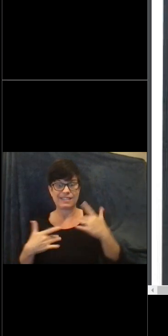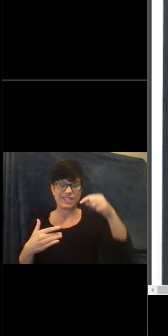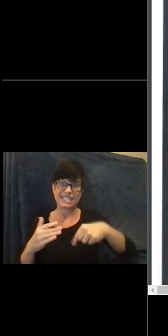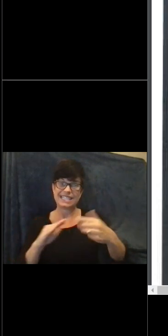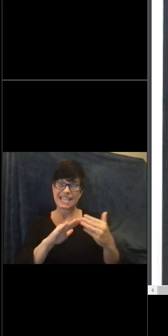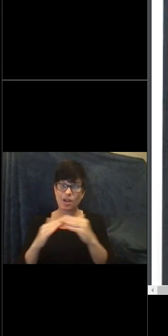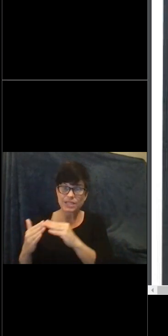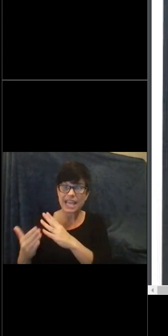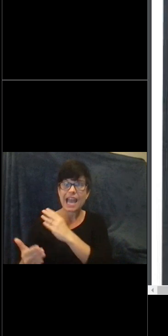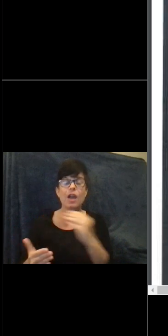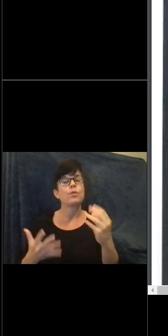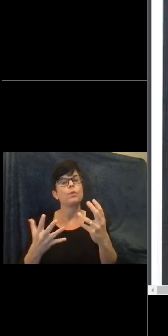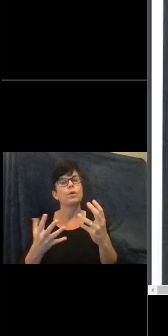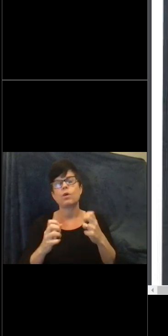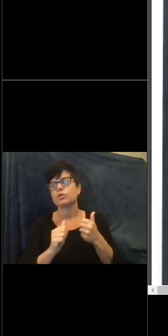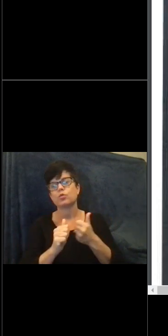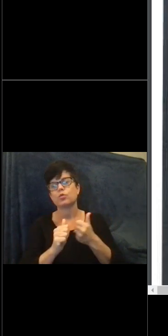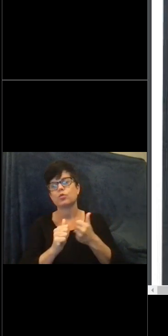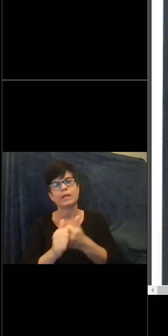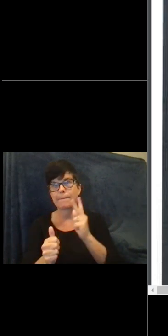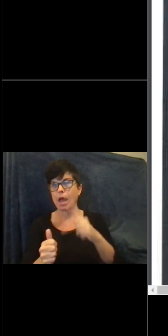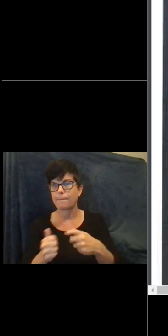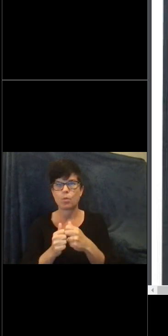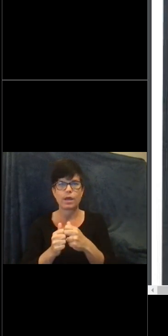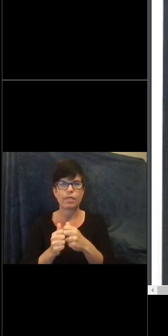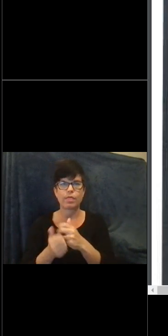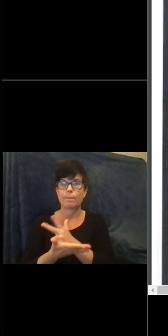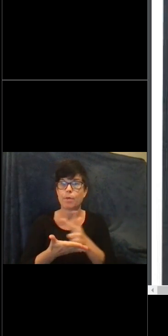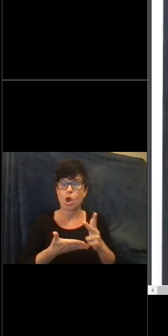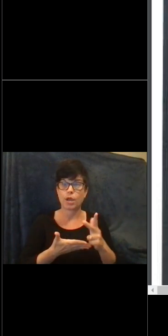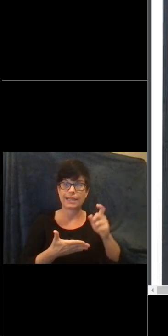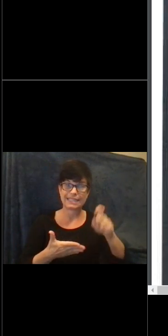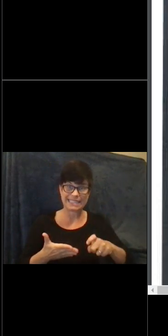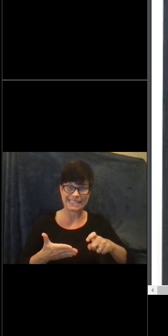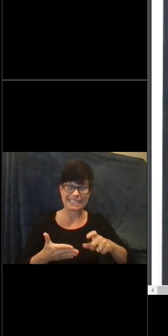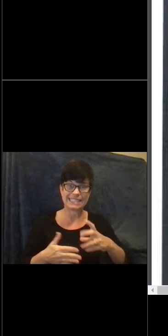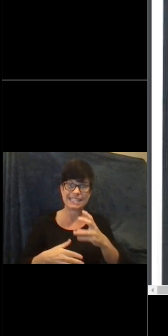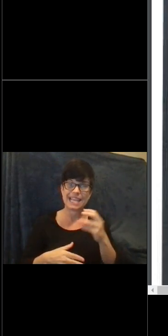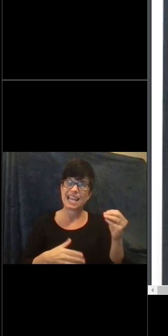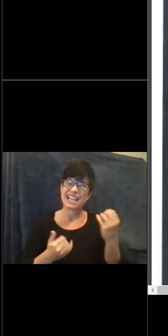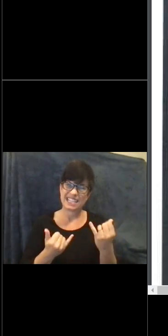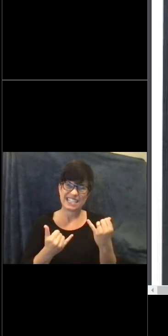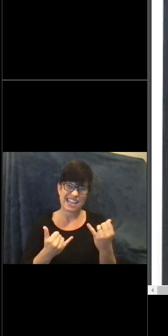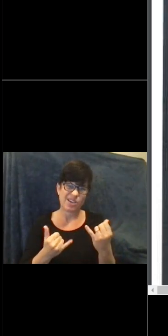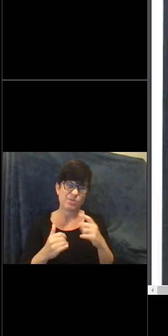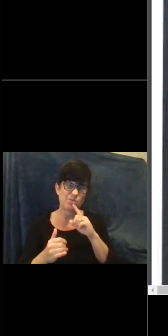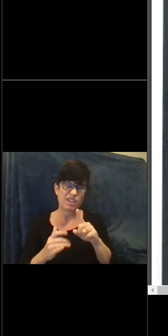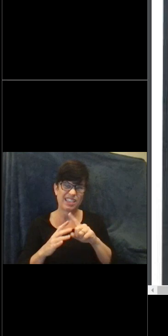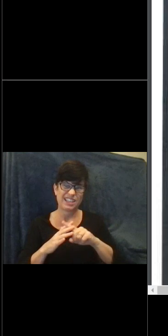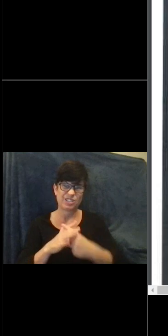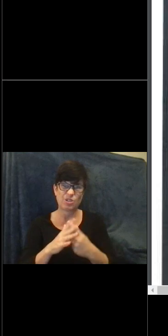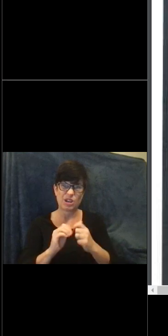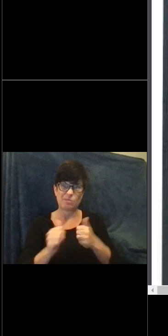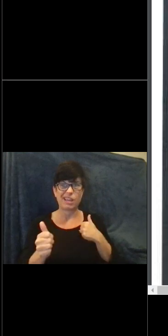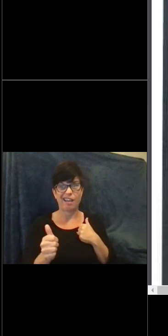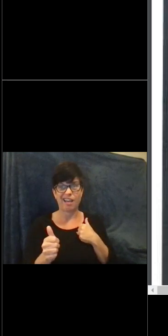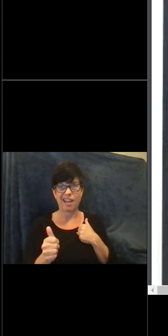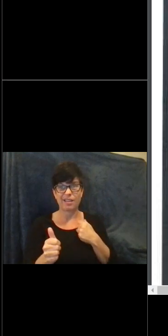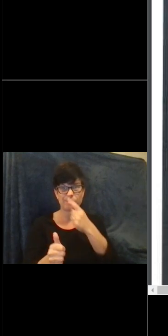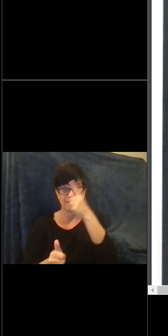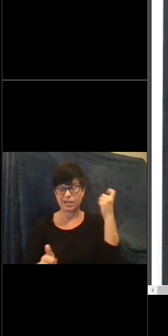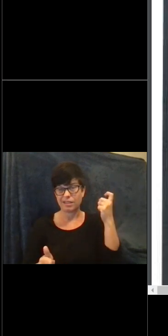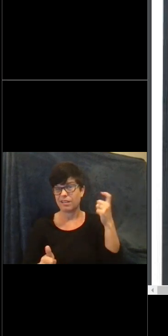to make sure that we're keeping up with parking needs. And we're starting behind the eight ball now. And so we're all,